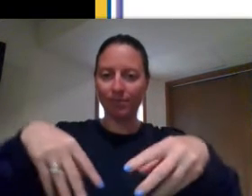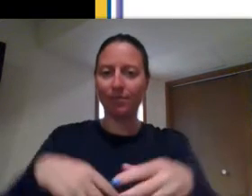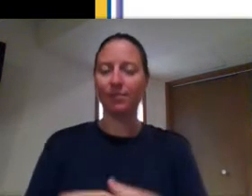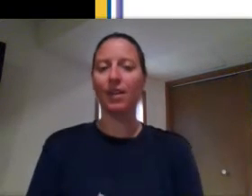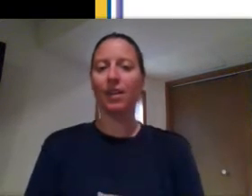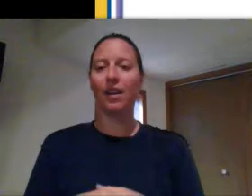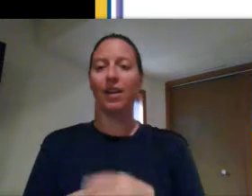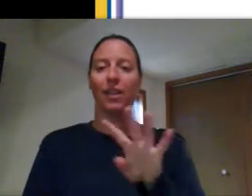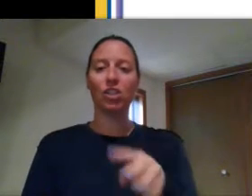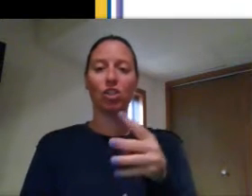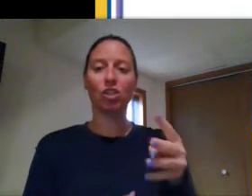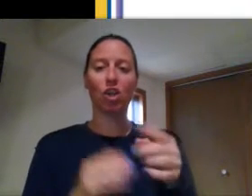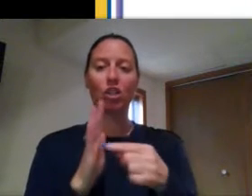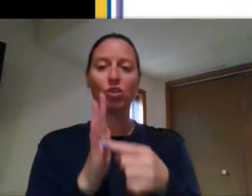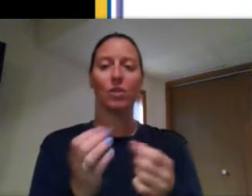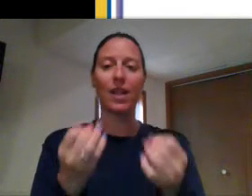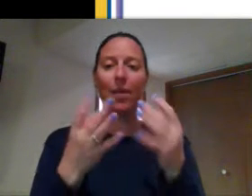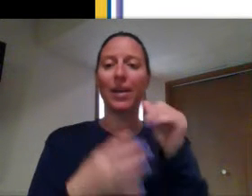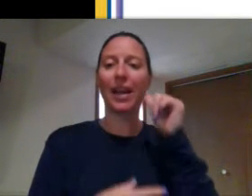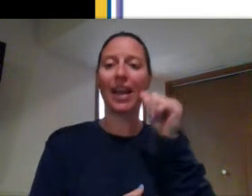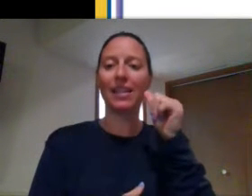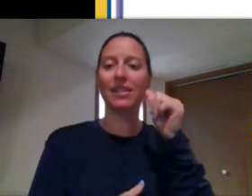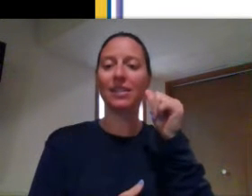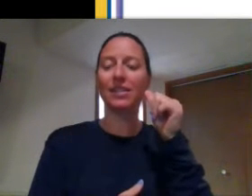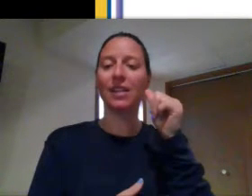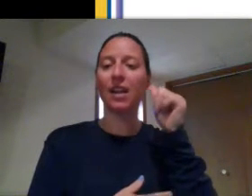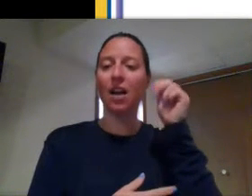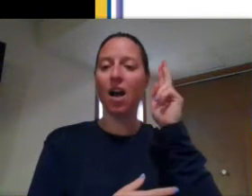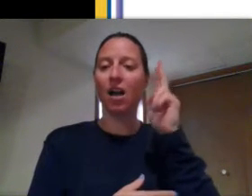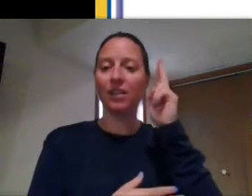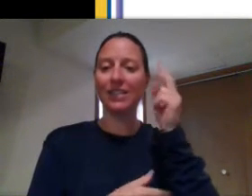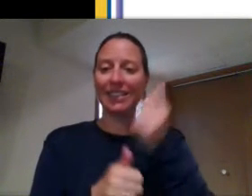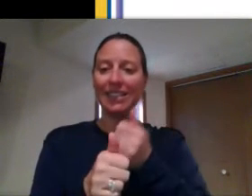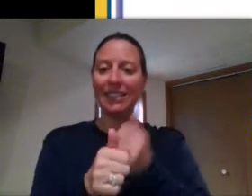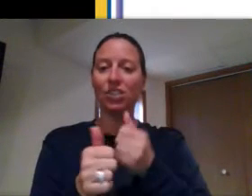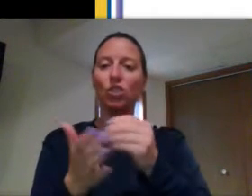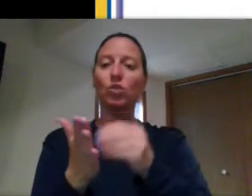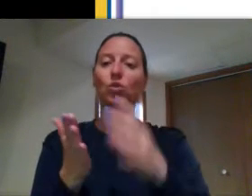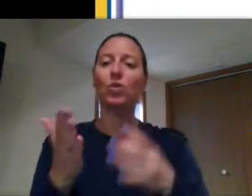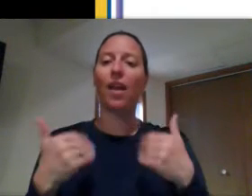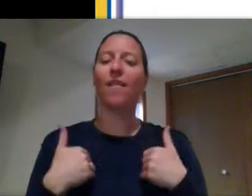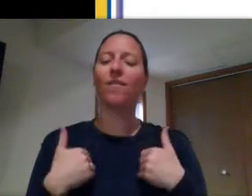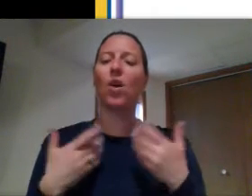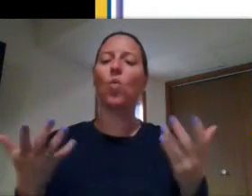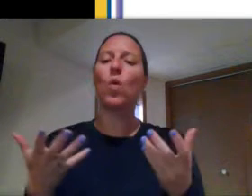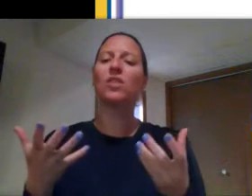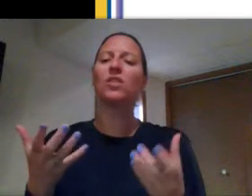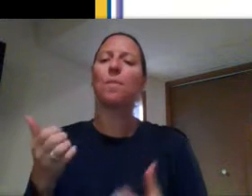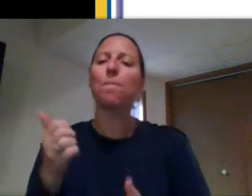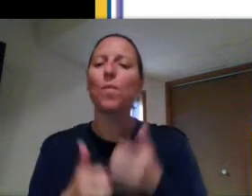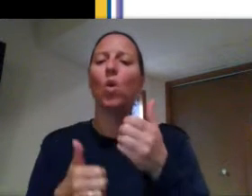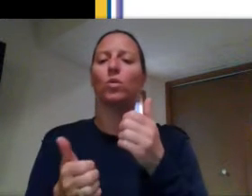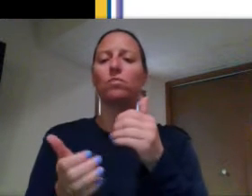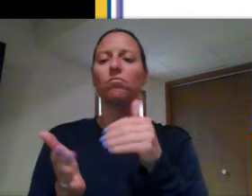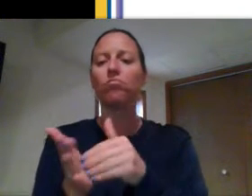and uncles each student has. What's the most common number of aunts and uncles among the students in the club?